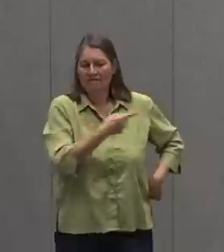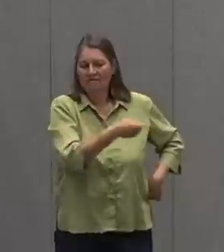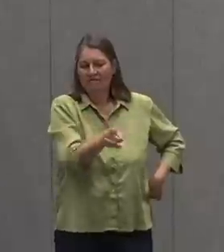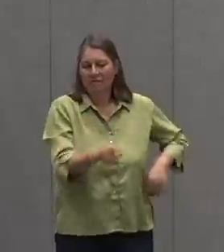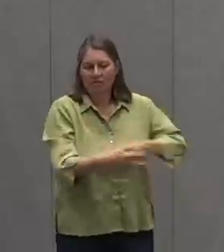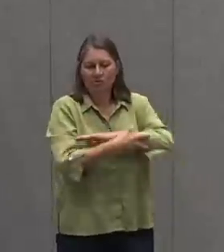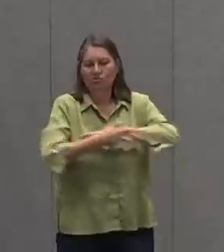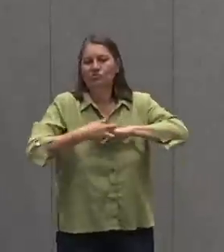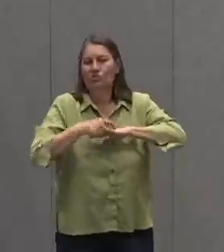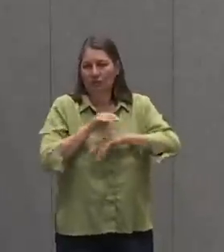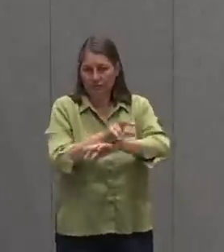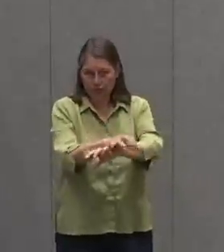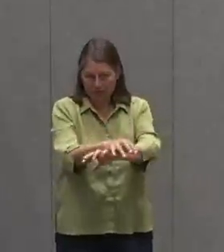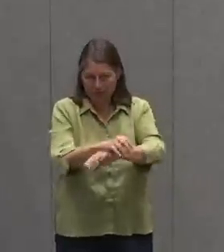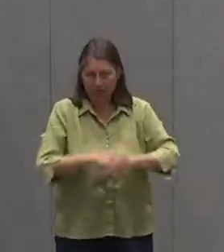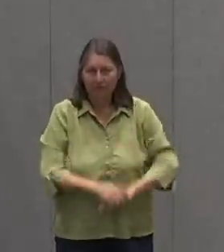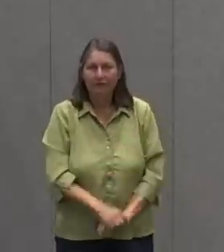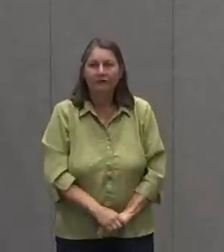tarantula.